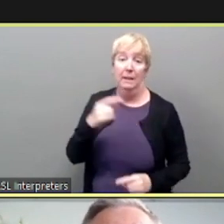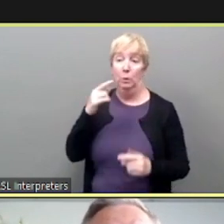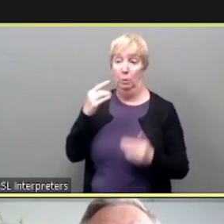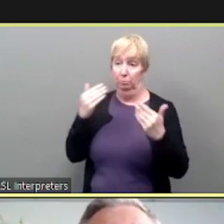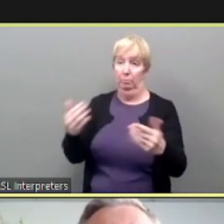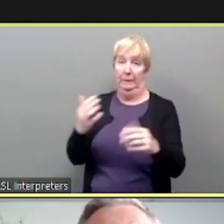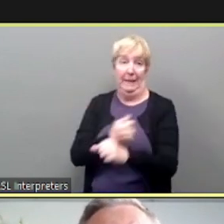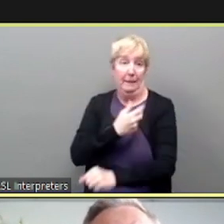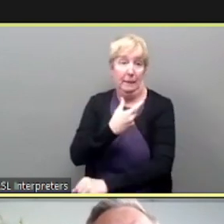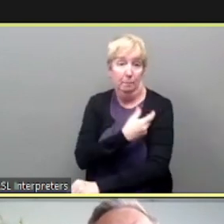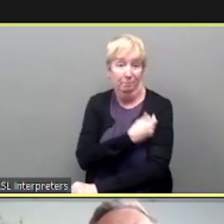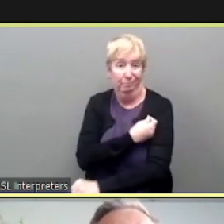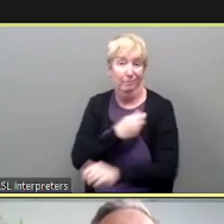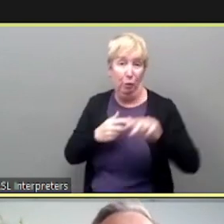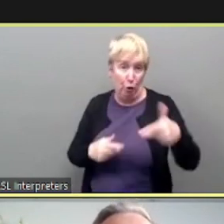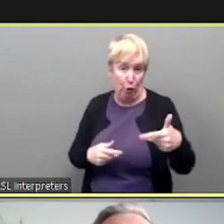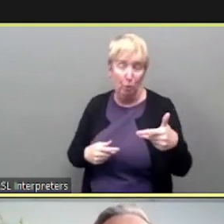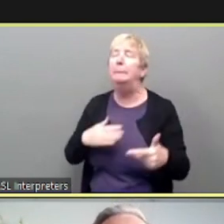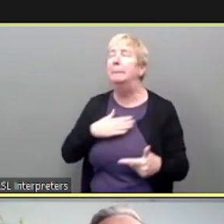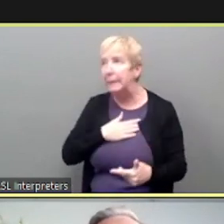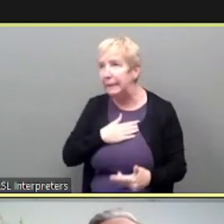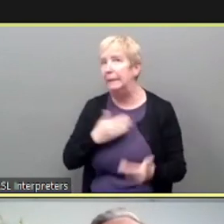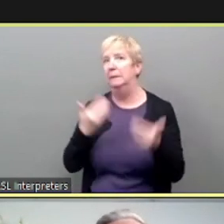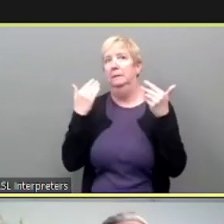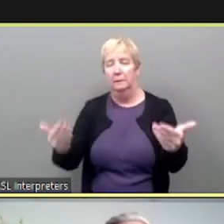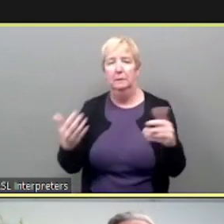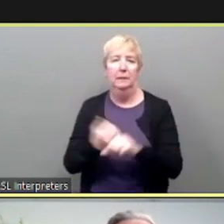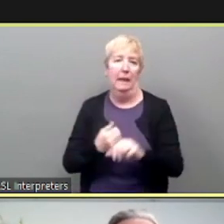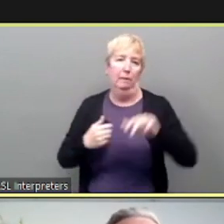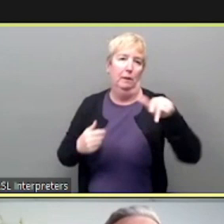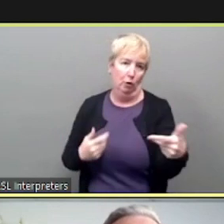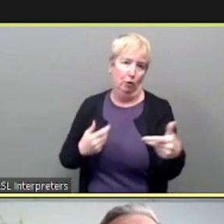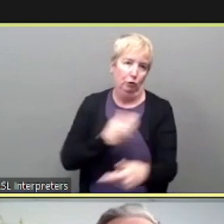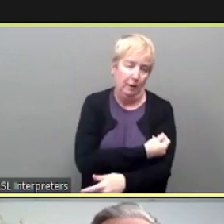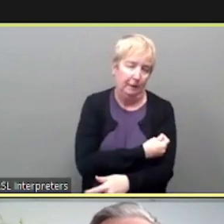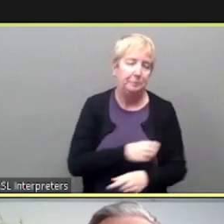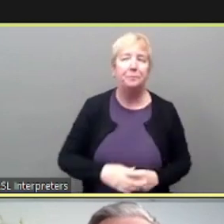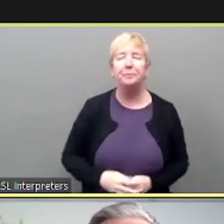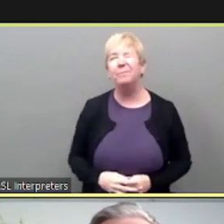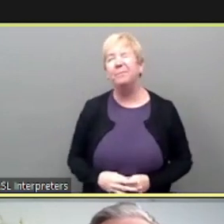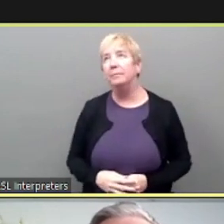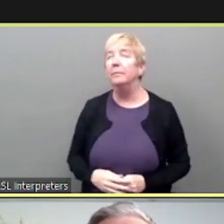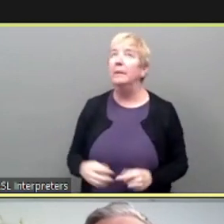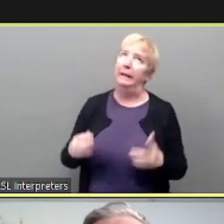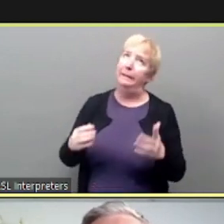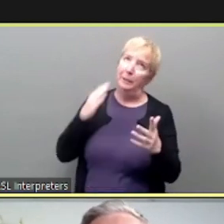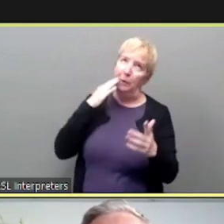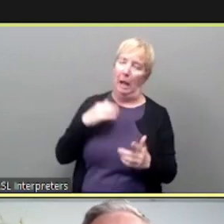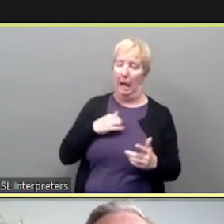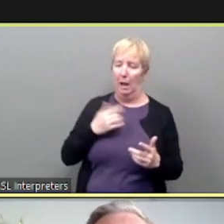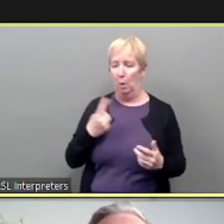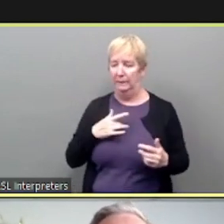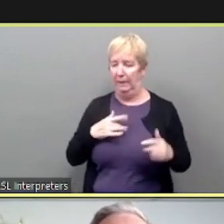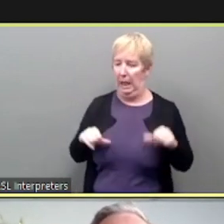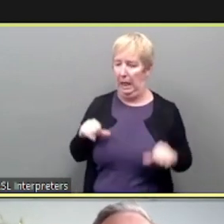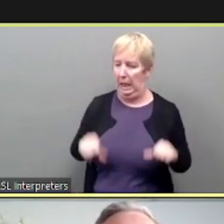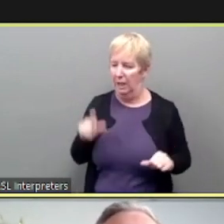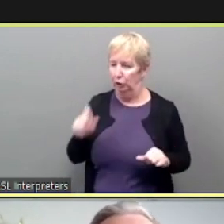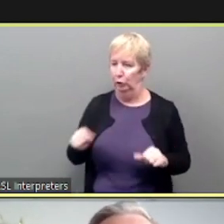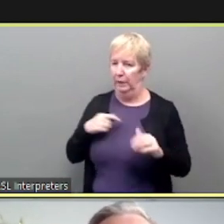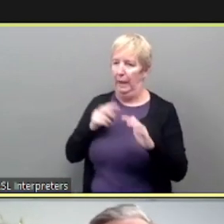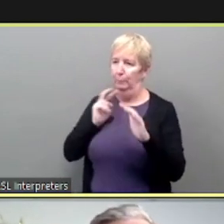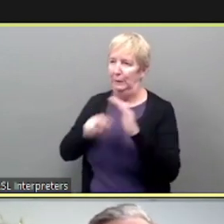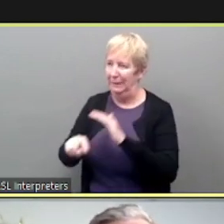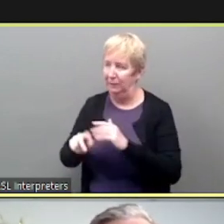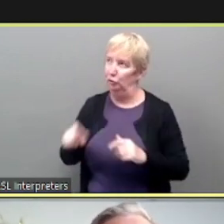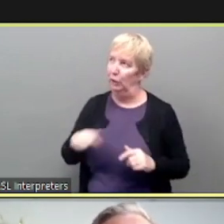ought to be actively seeking it. I also, you know, I hesitate to ever predict anything because I almost always, you know,